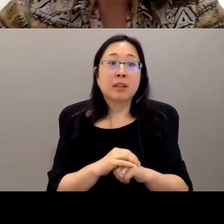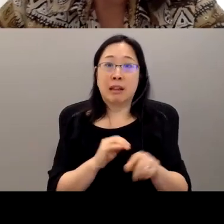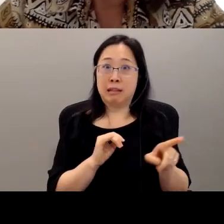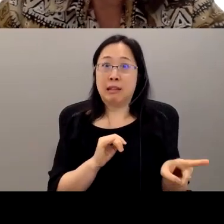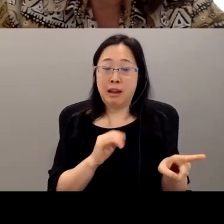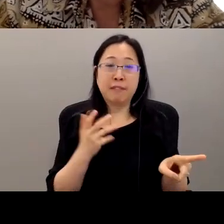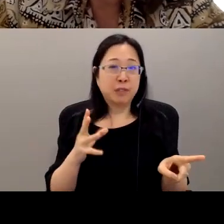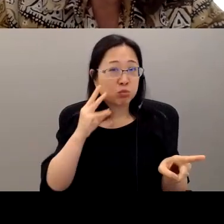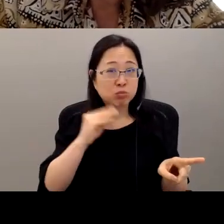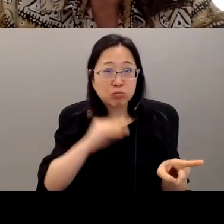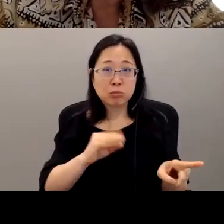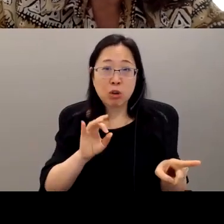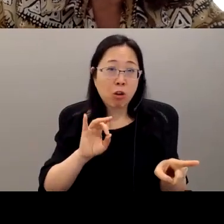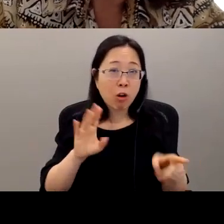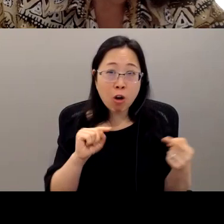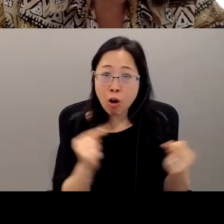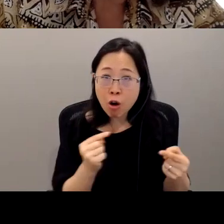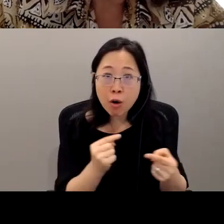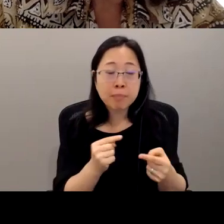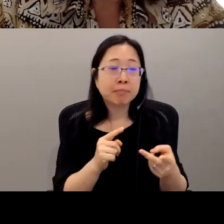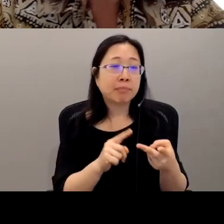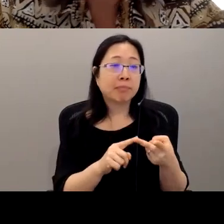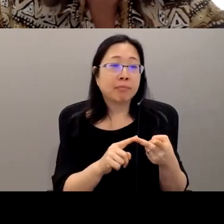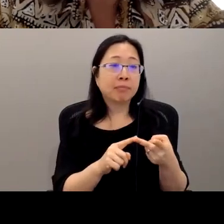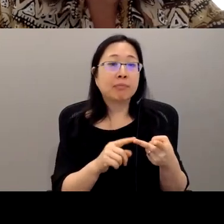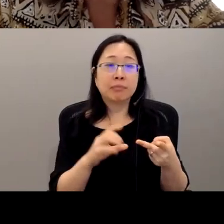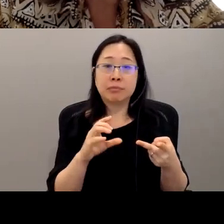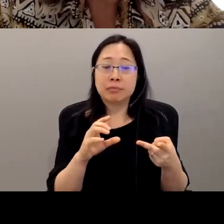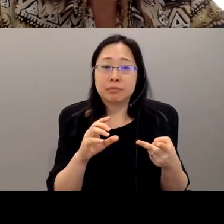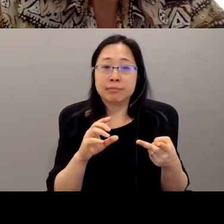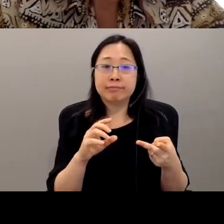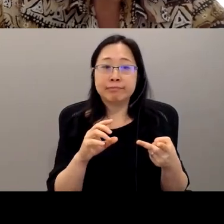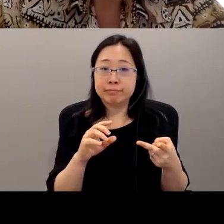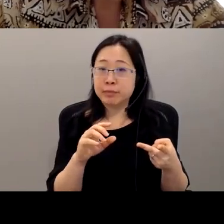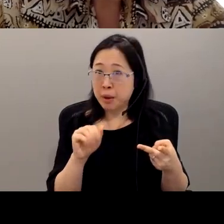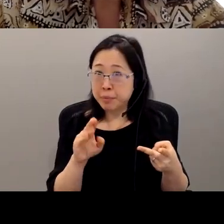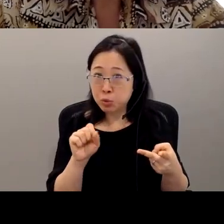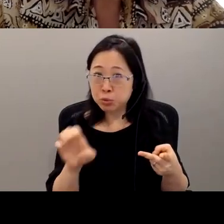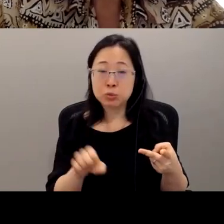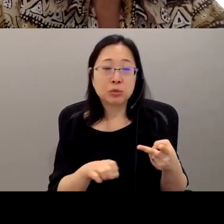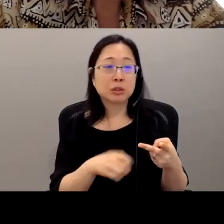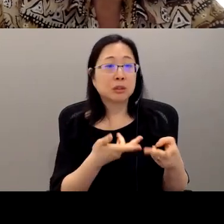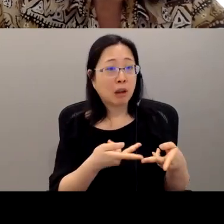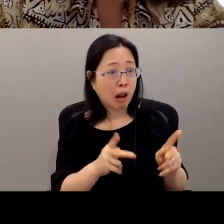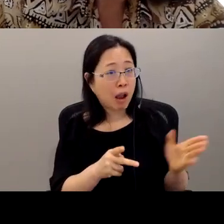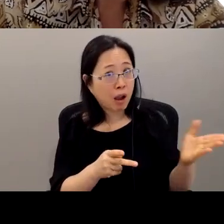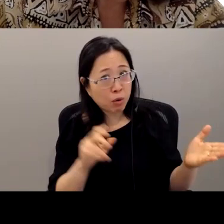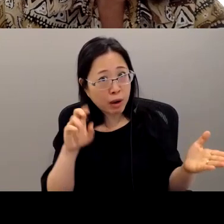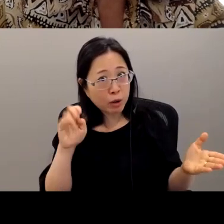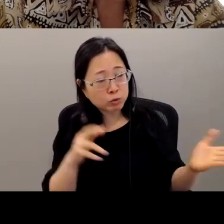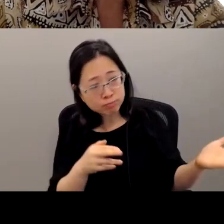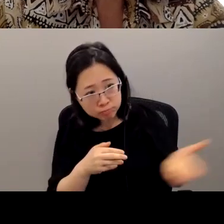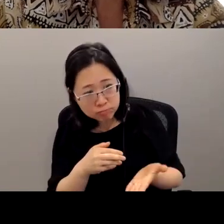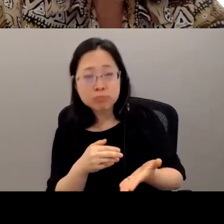of harm the opportunity to come and talk about it, and for us to